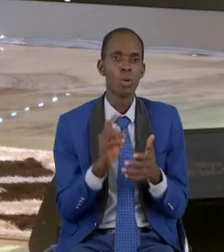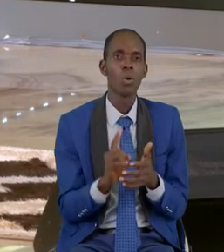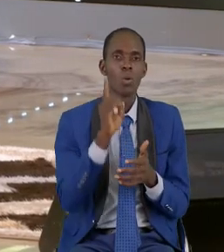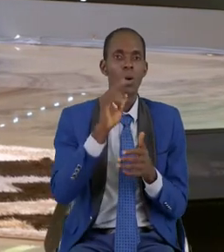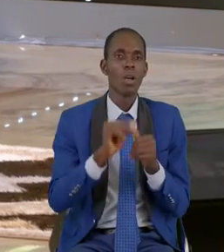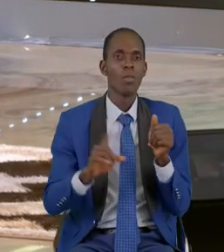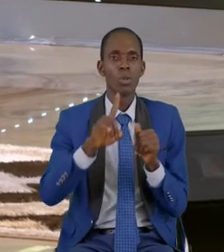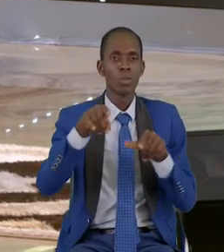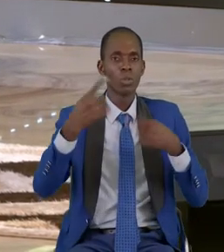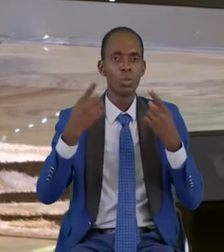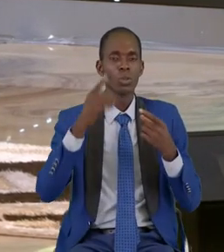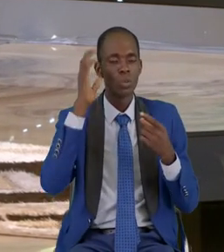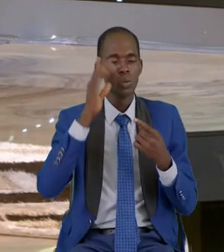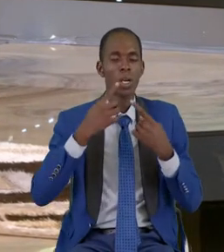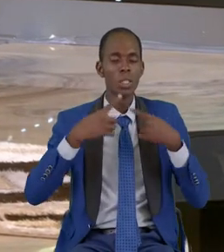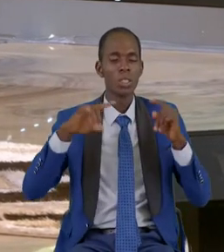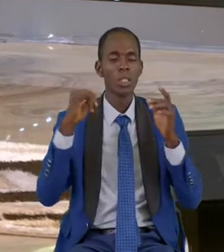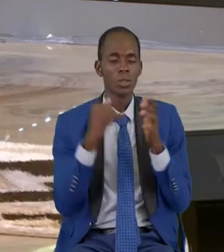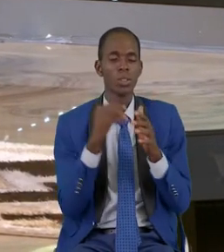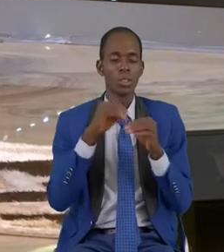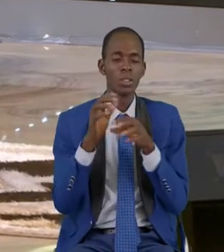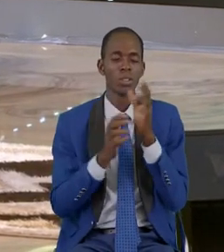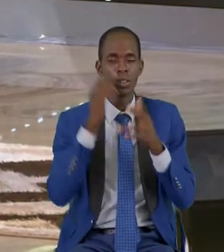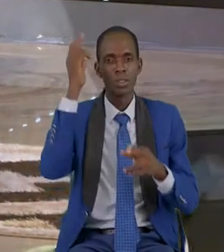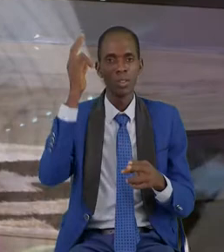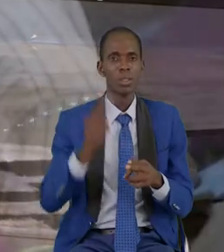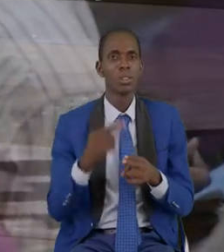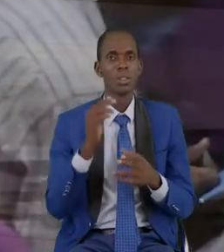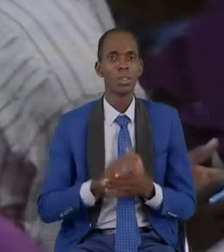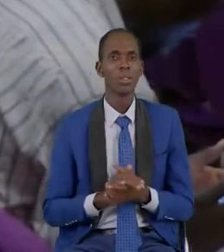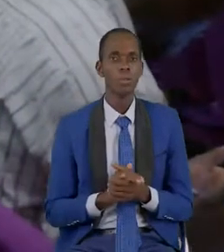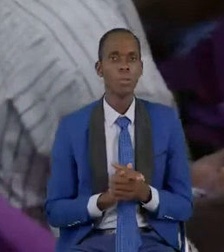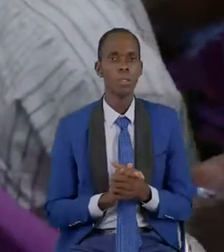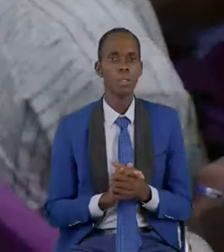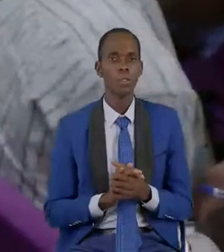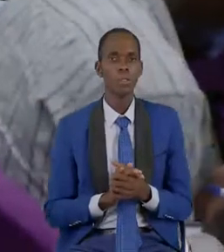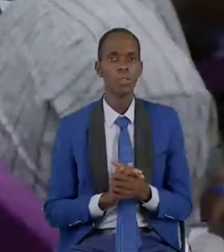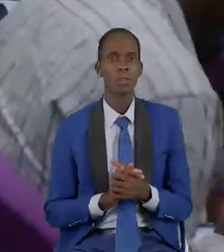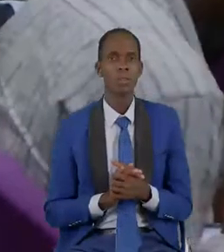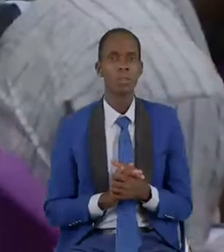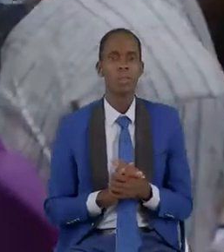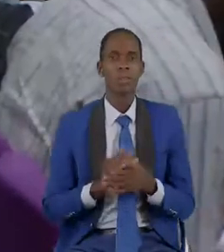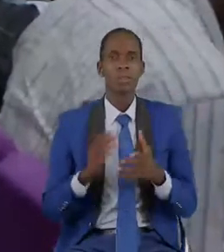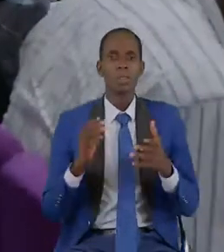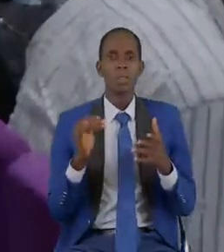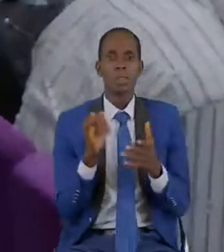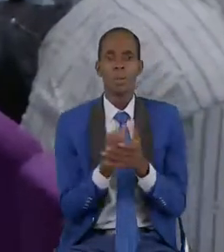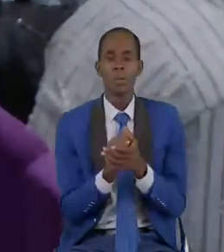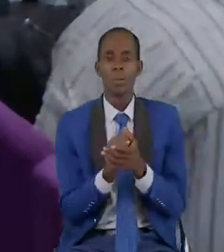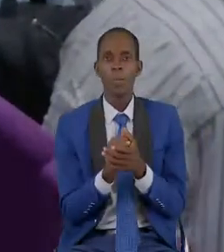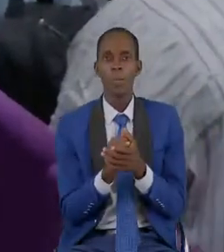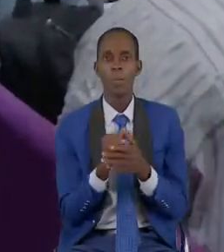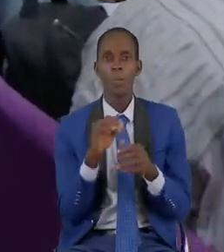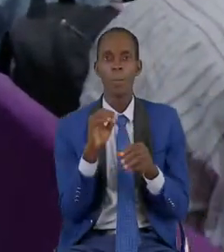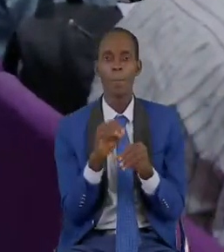declare it boldly and courageously in Jesus' name. verse 28, in verse 28, take